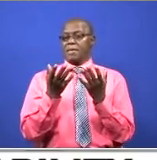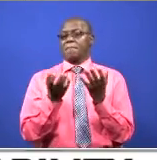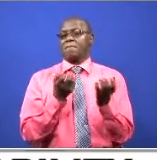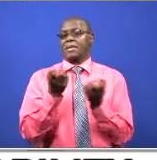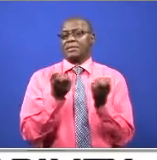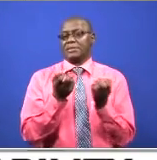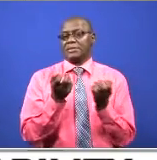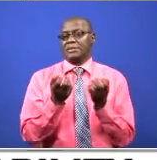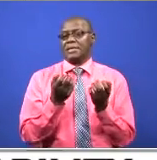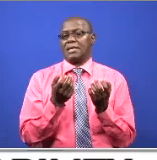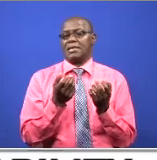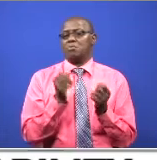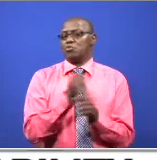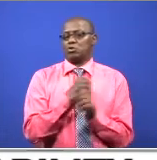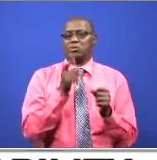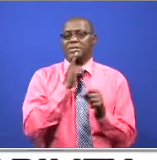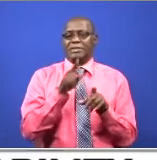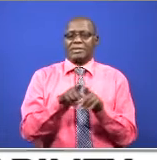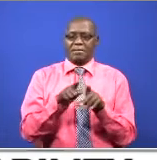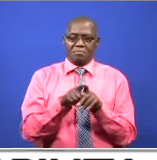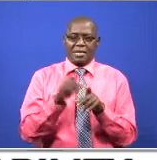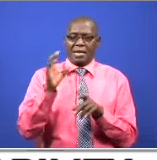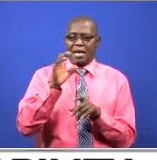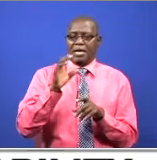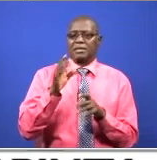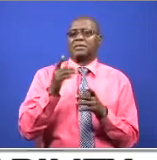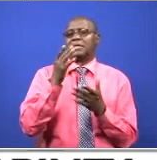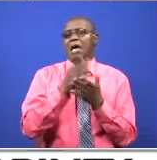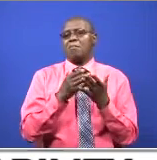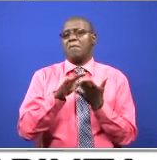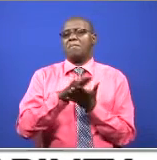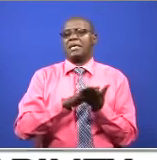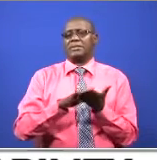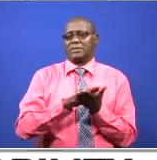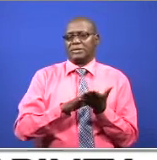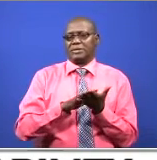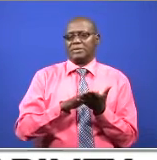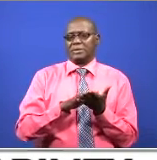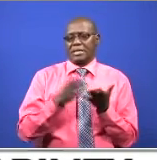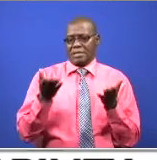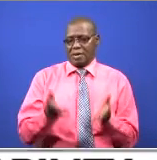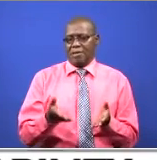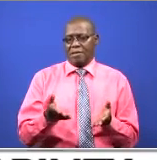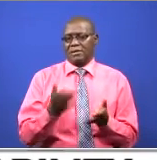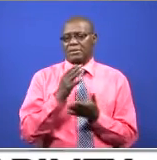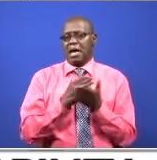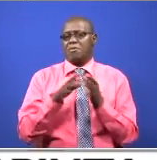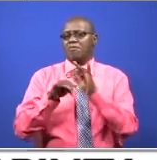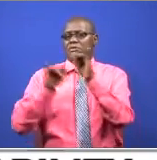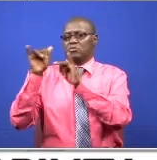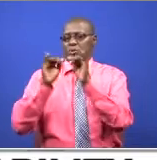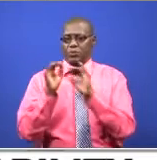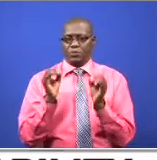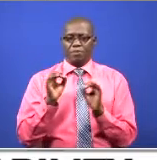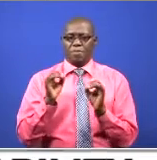that most of their clients are from the diaspora. Some are just based in here. So any tips you might have for startup companies in ways that